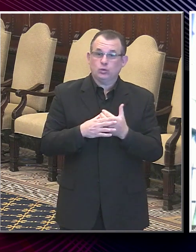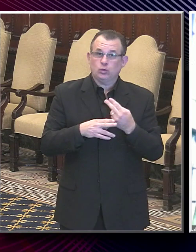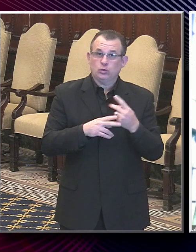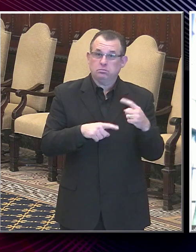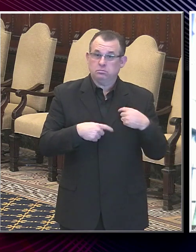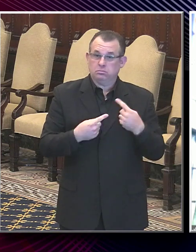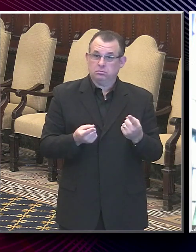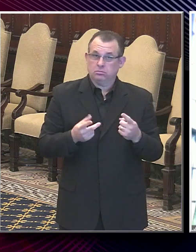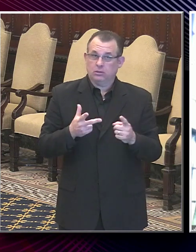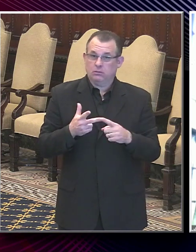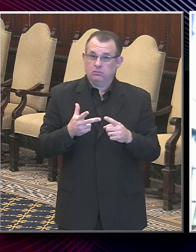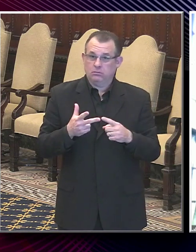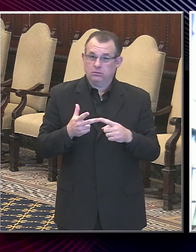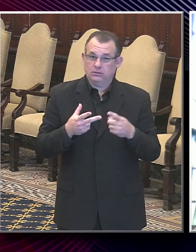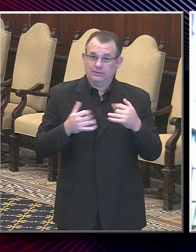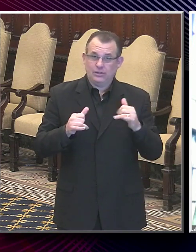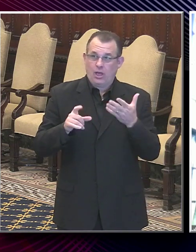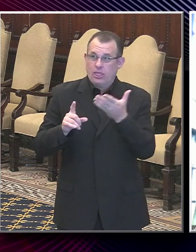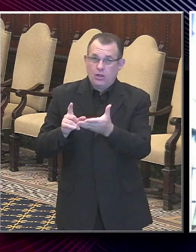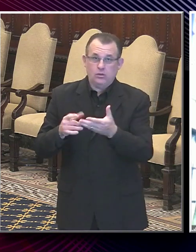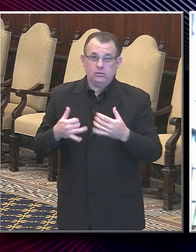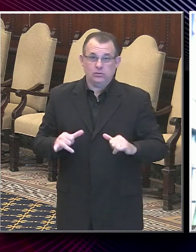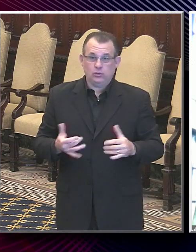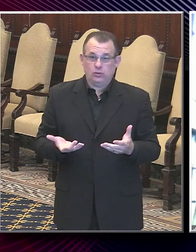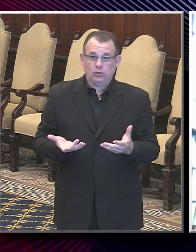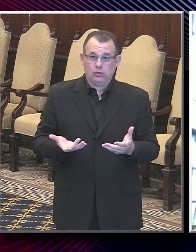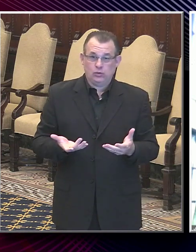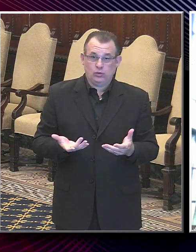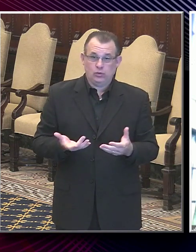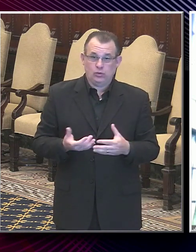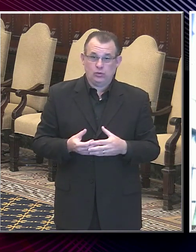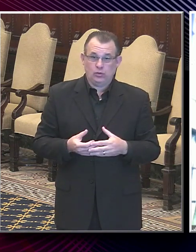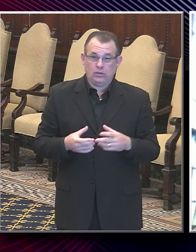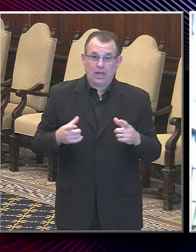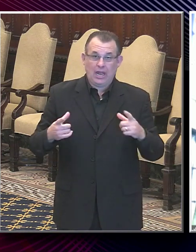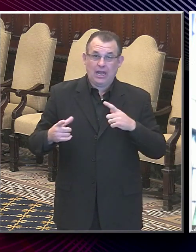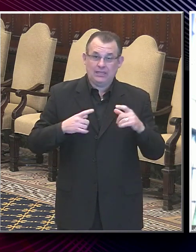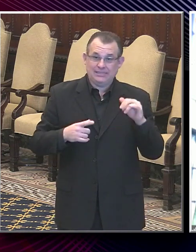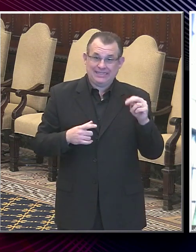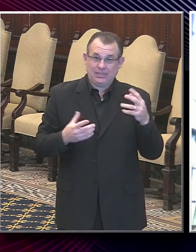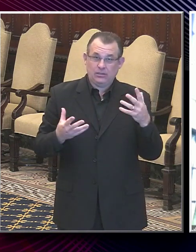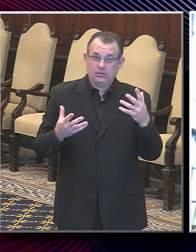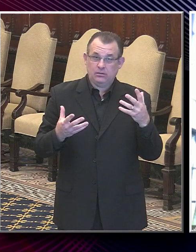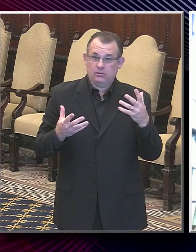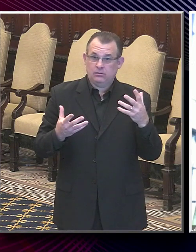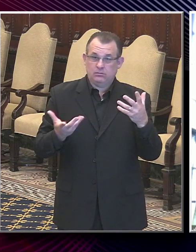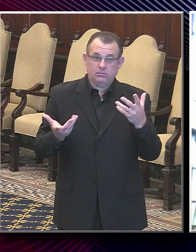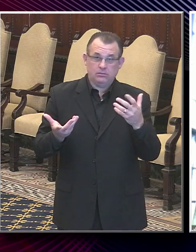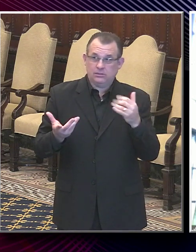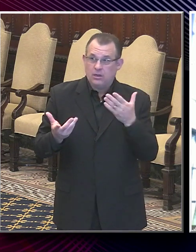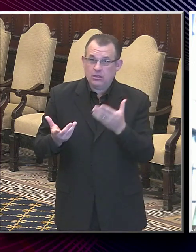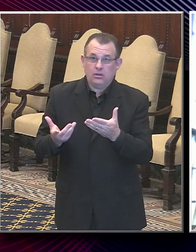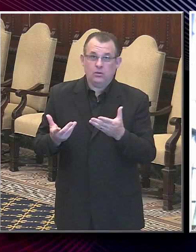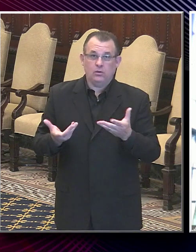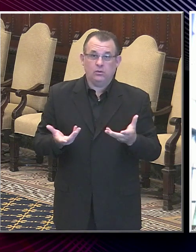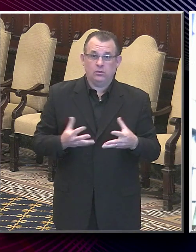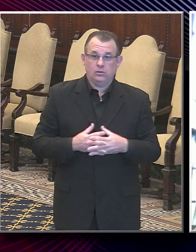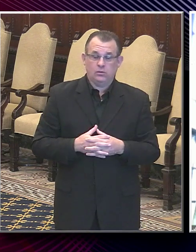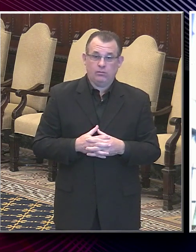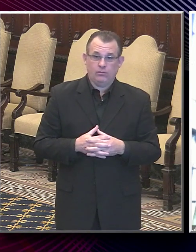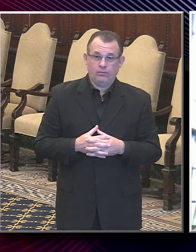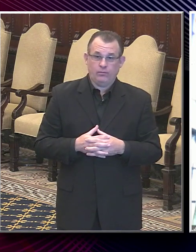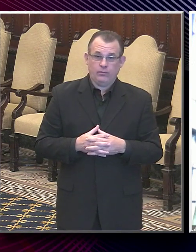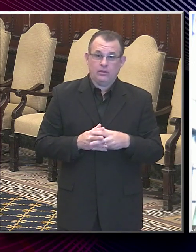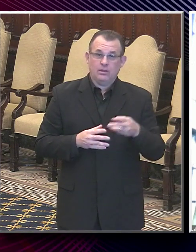are any people still there. And then for the other 2, whether or not they were needed, and just like a history of how